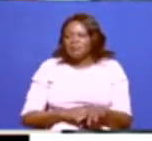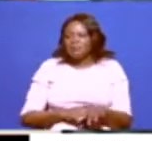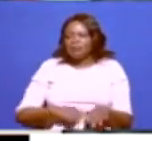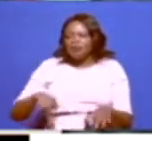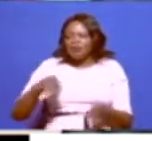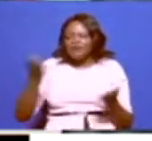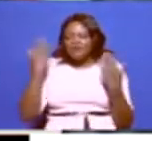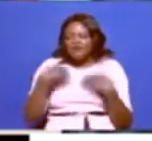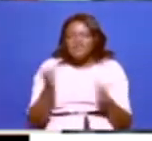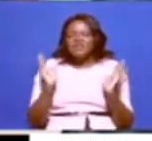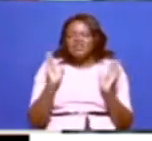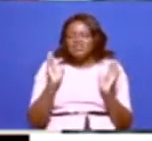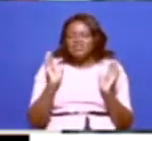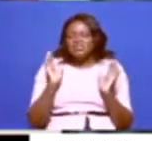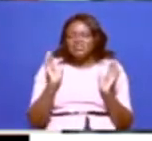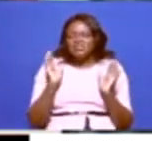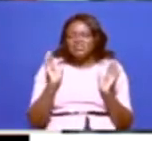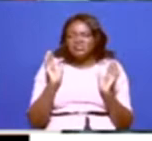tumemaliza